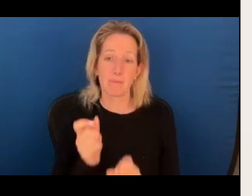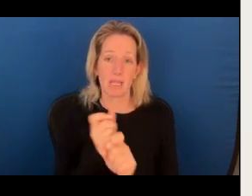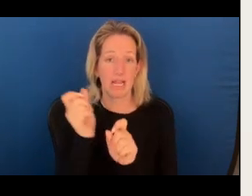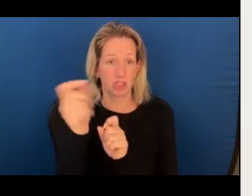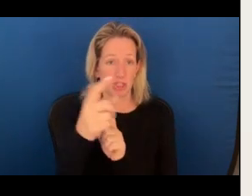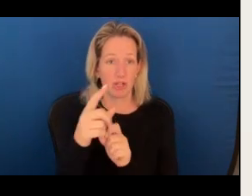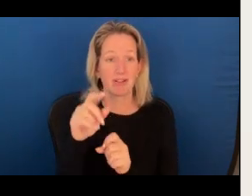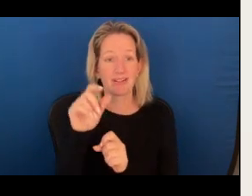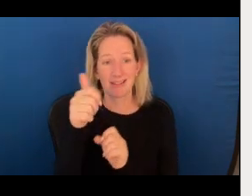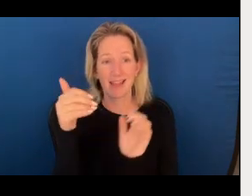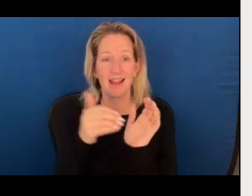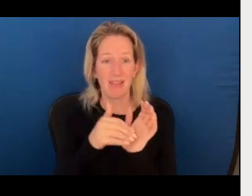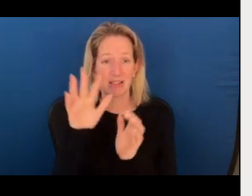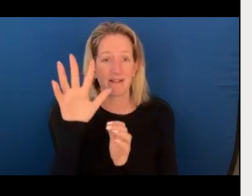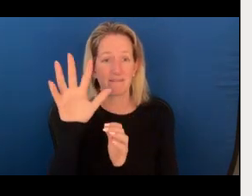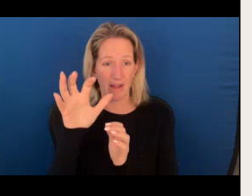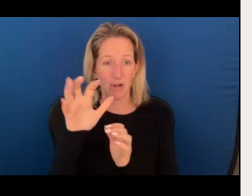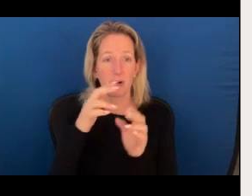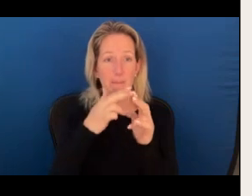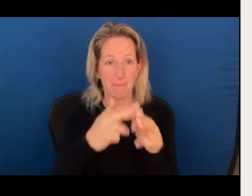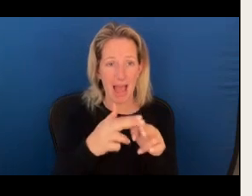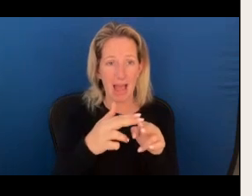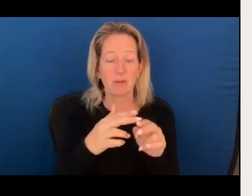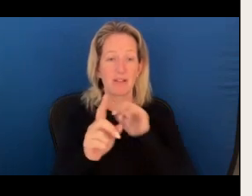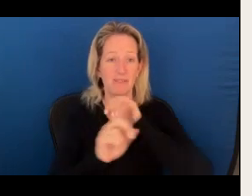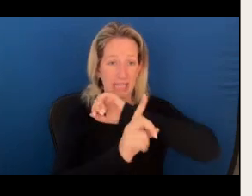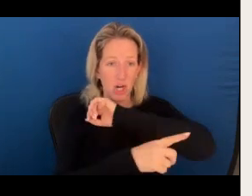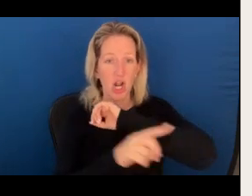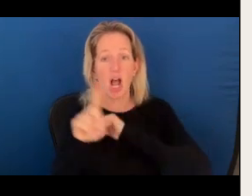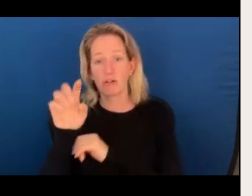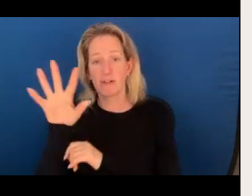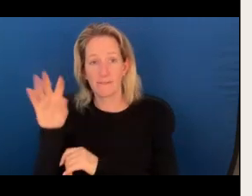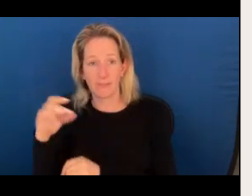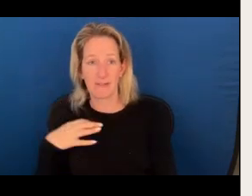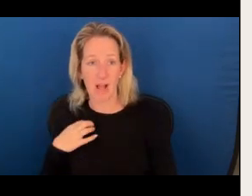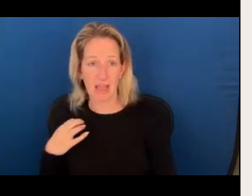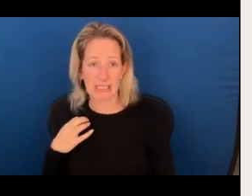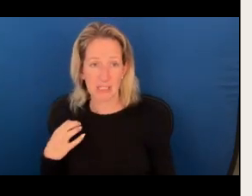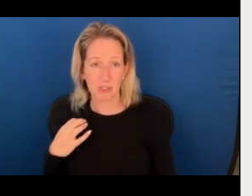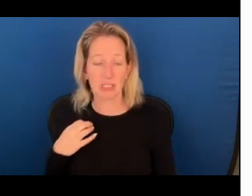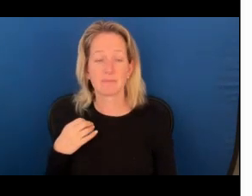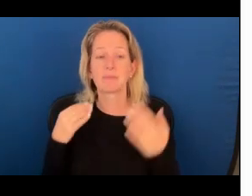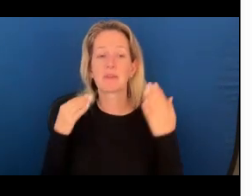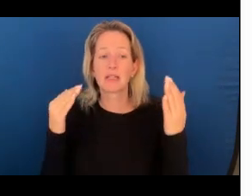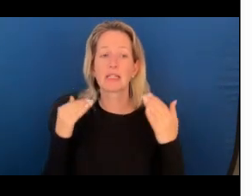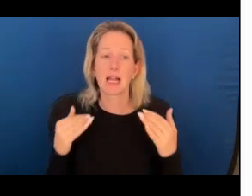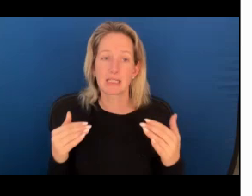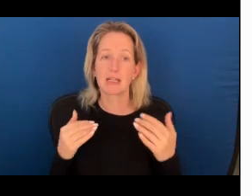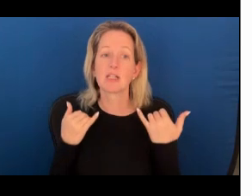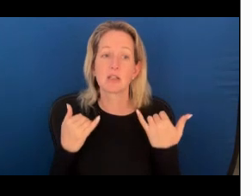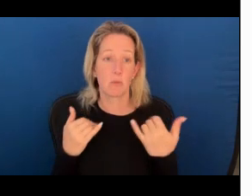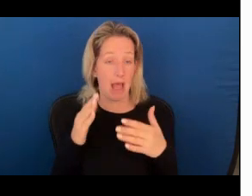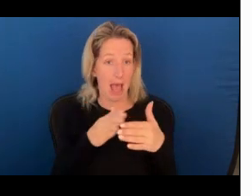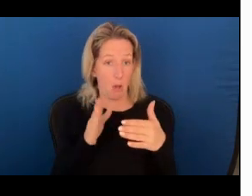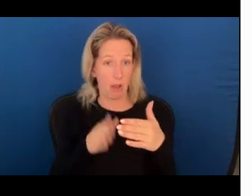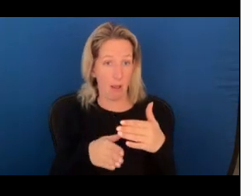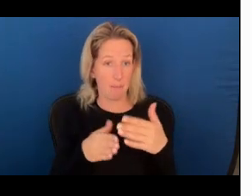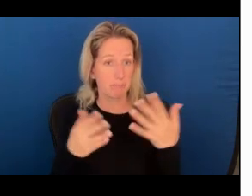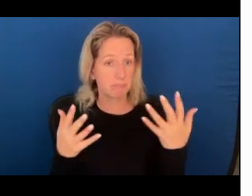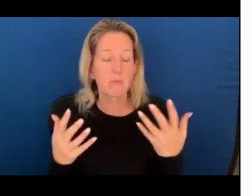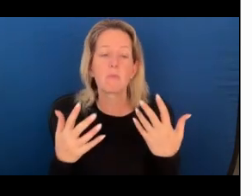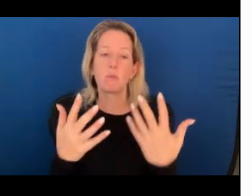10,500 pounds of litter and 150 volunteers. Next slide. And so the outcomes, you know, we want this to be something where we